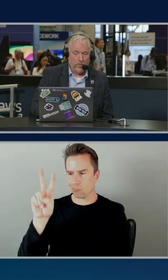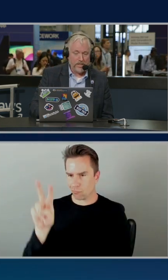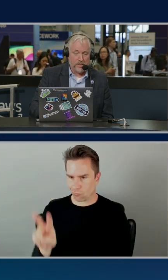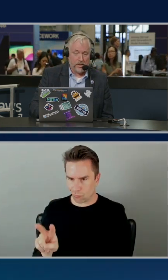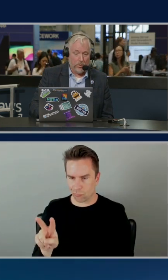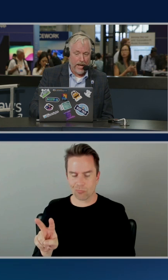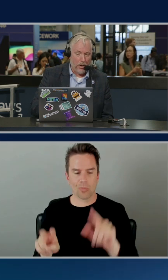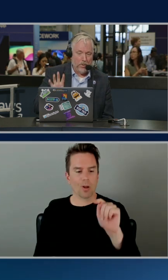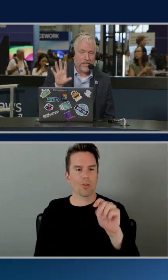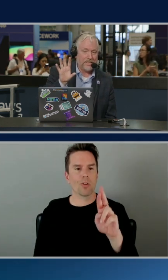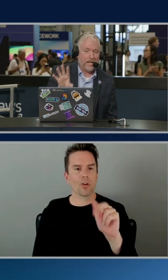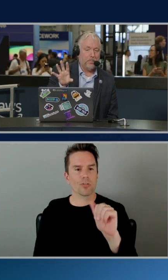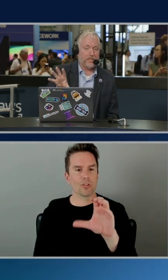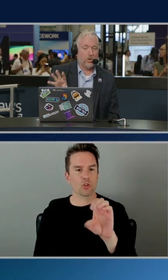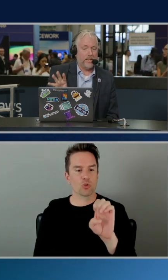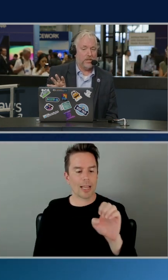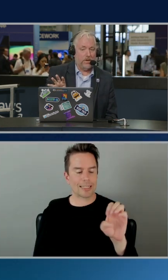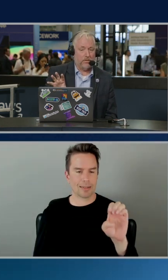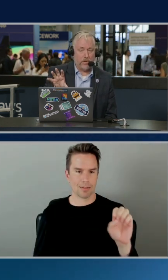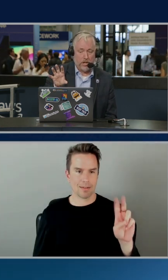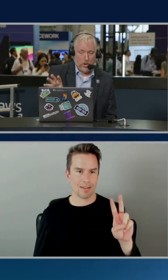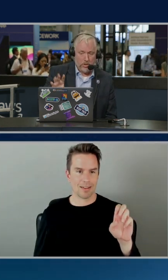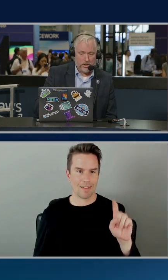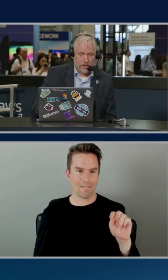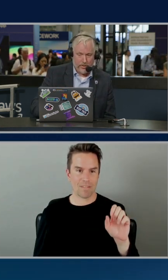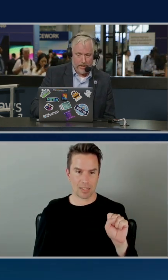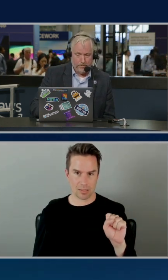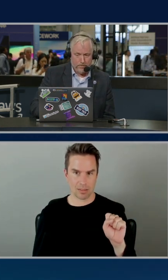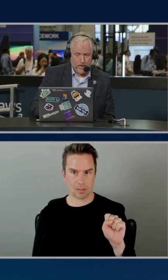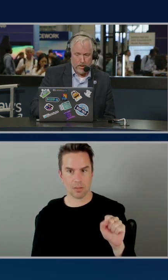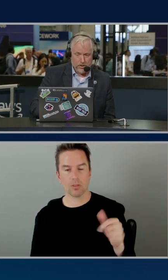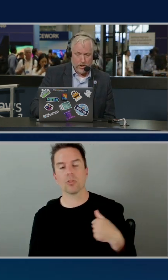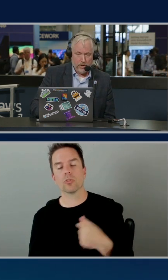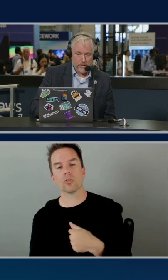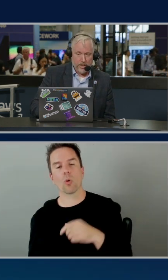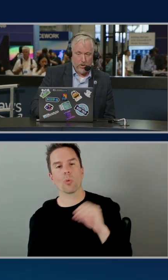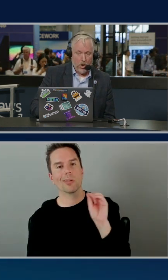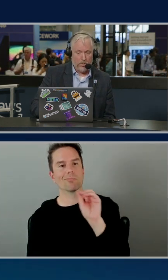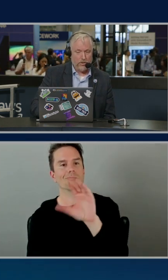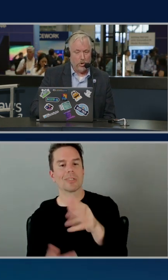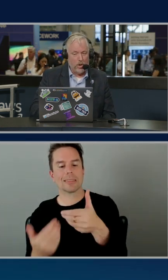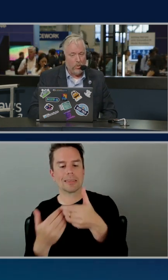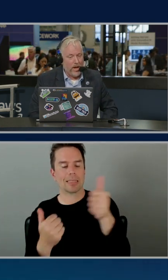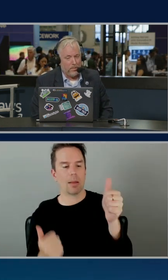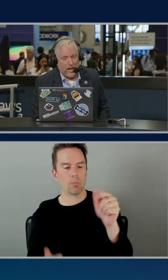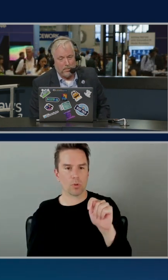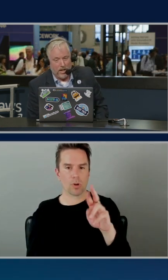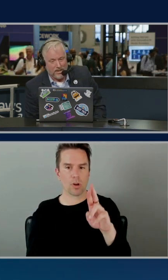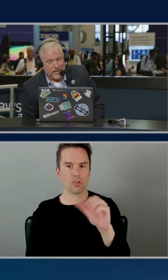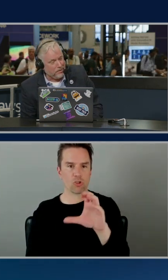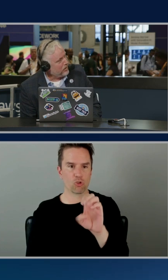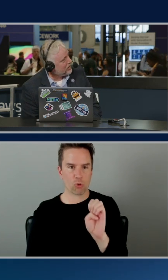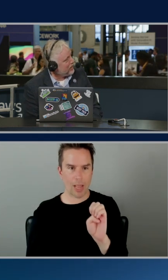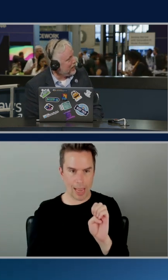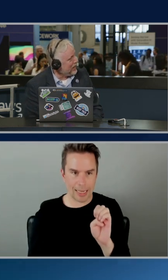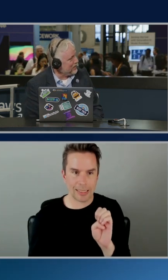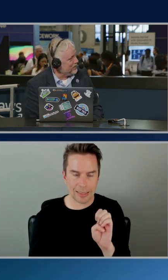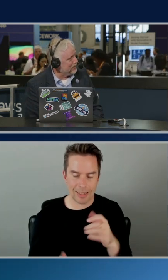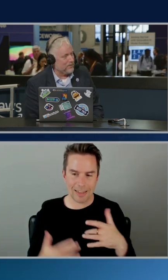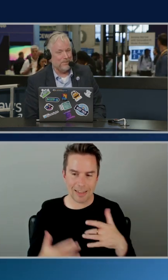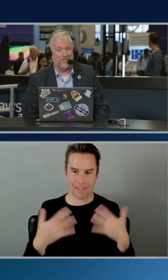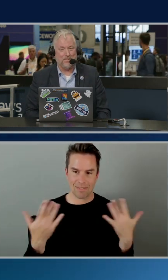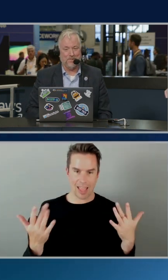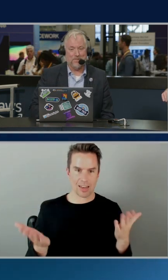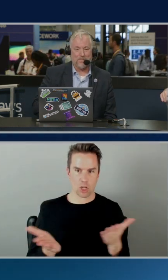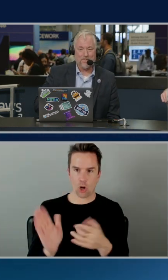And we output a separate trace event for the code that's generated. So you notice here, you were right, matplotlib, look at that. I see